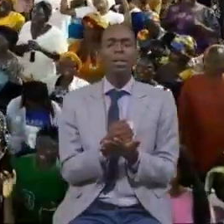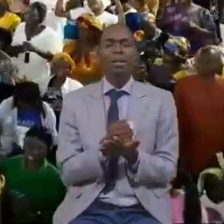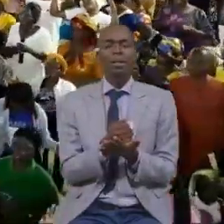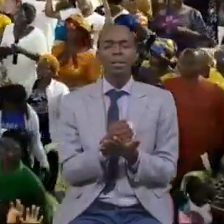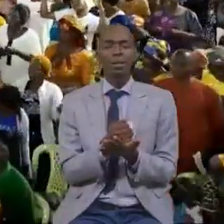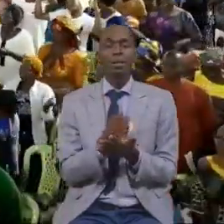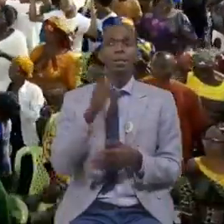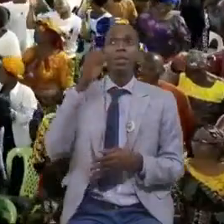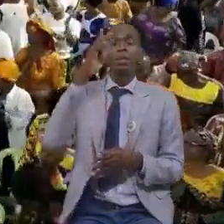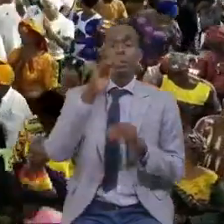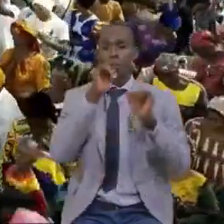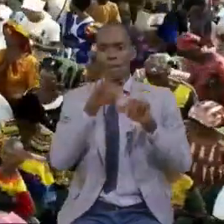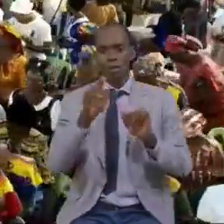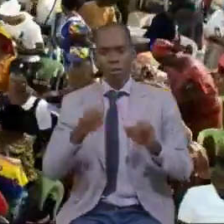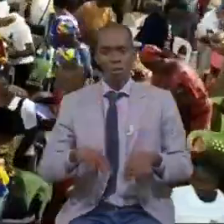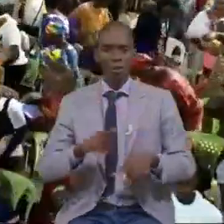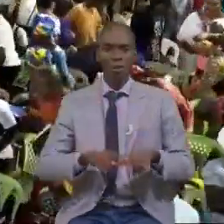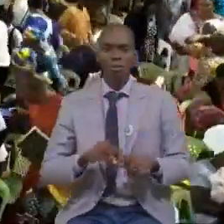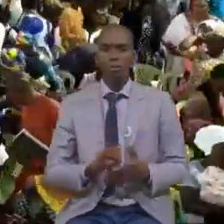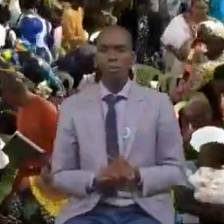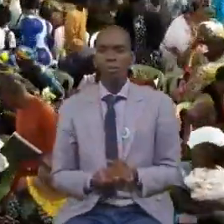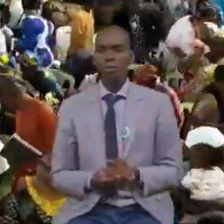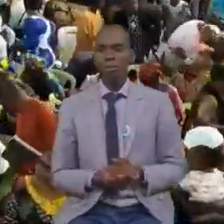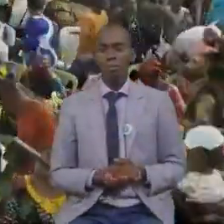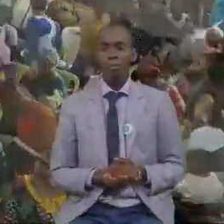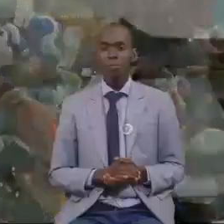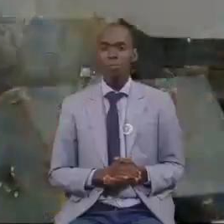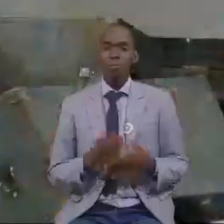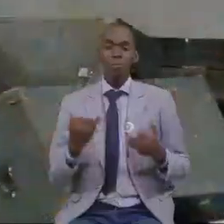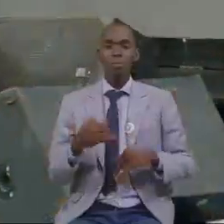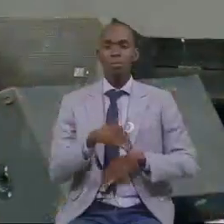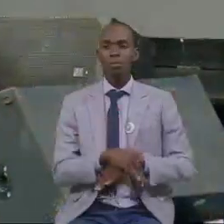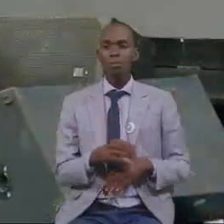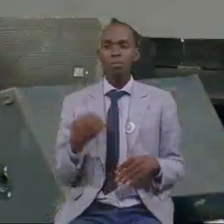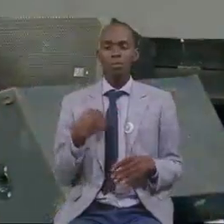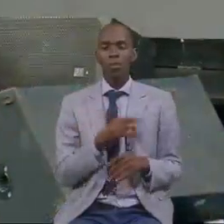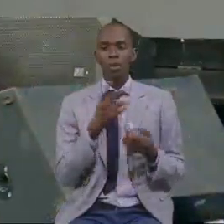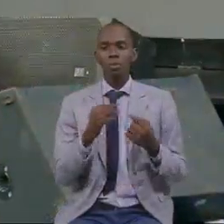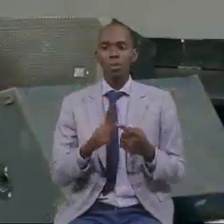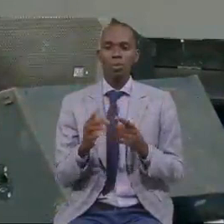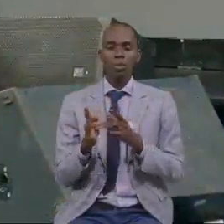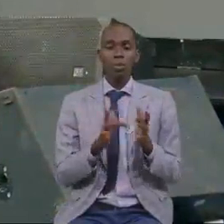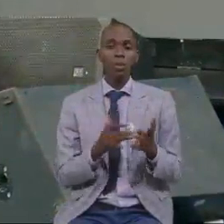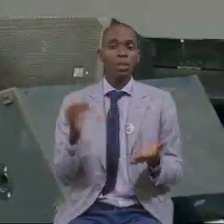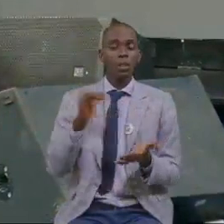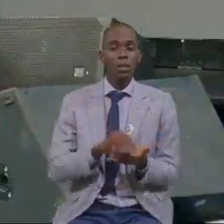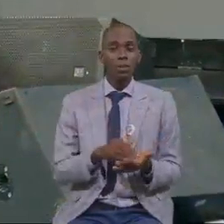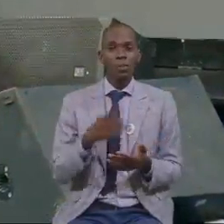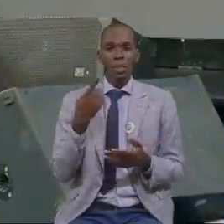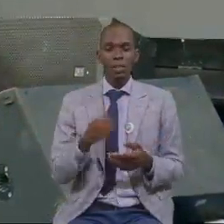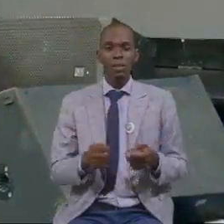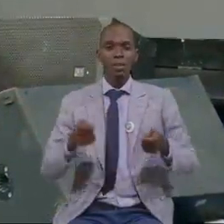God bless you. You can sit down. Tonight, we're coming to Jesus again, the